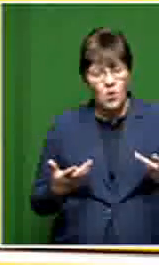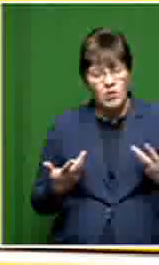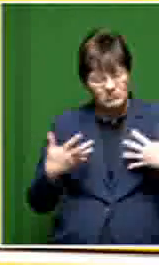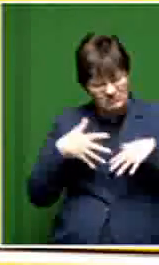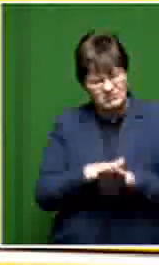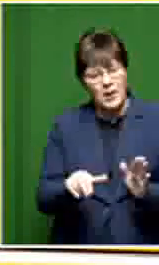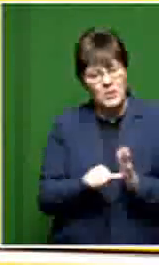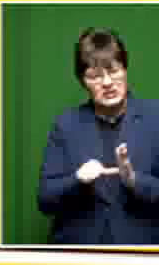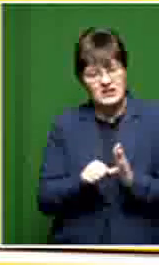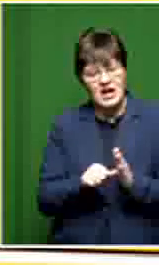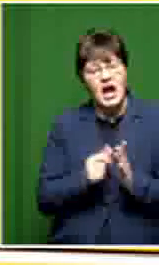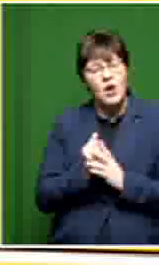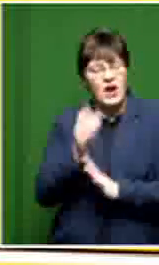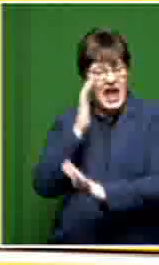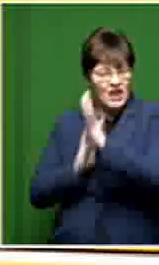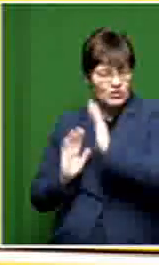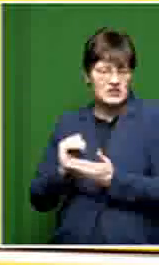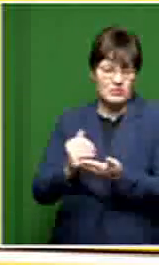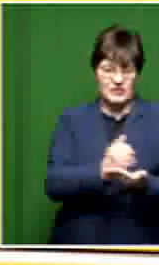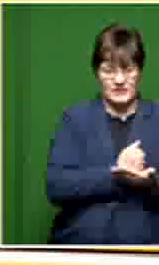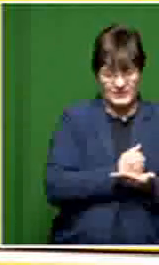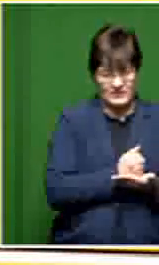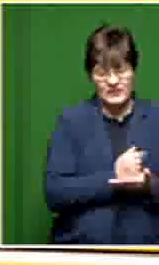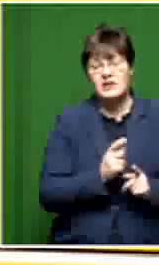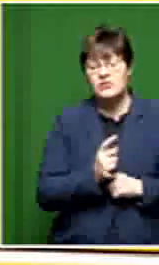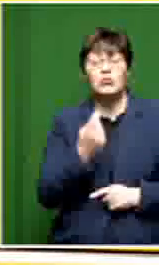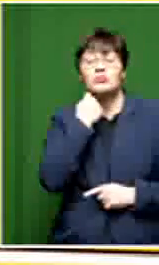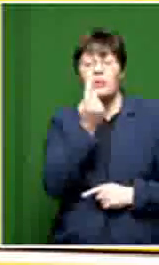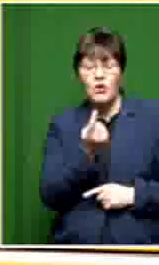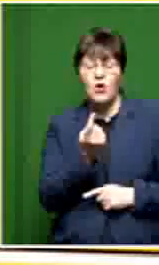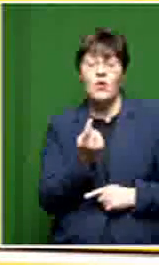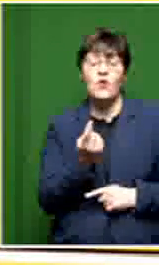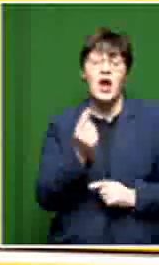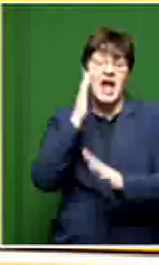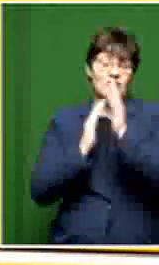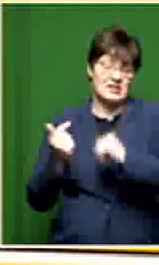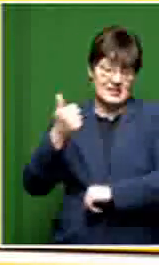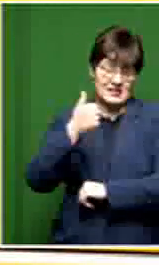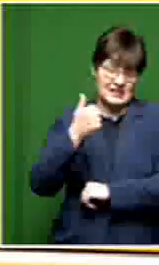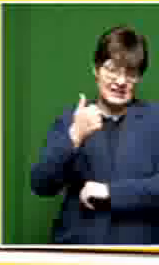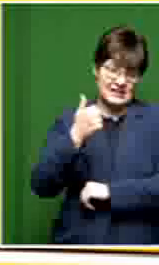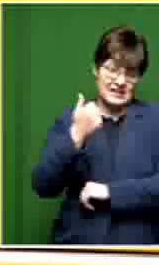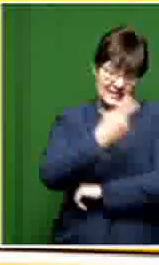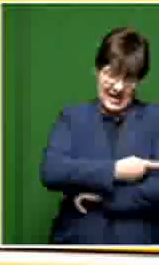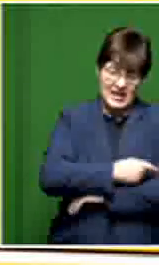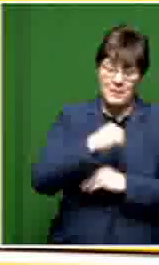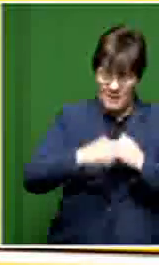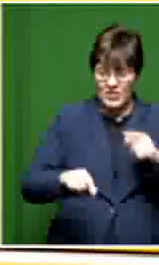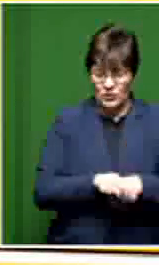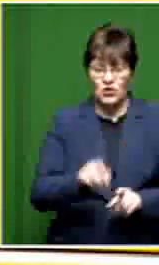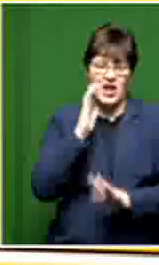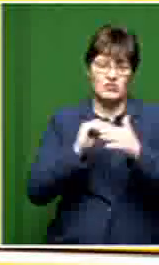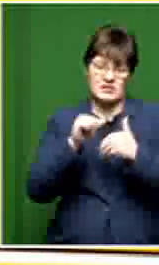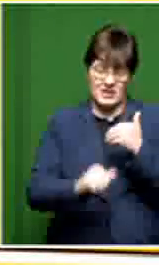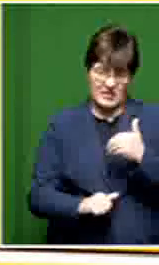part of preserving our heritage. And of course, tomorrow is Heritage Day. This month is Heritage Month in South Africa,